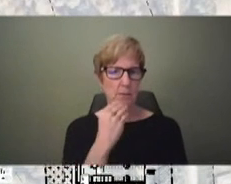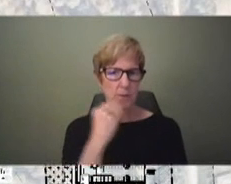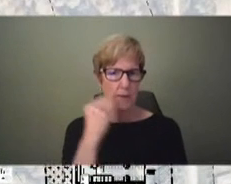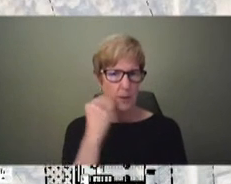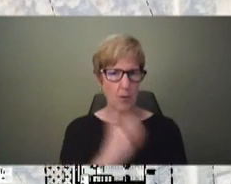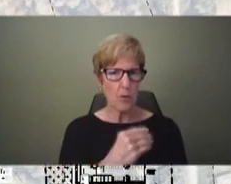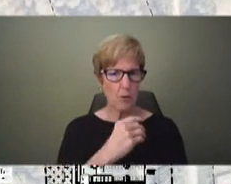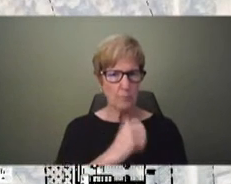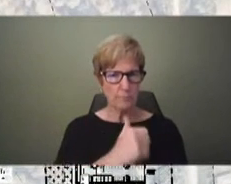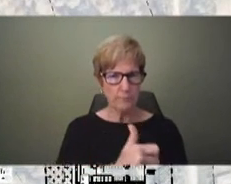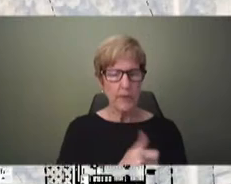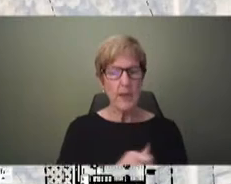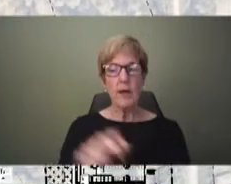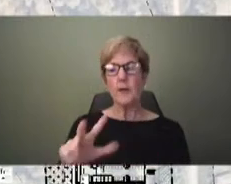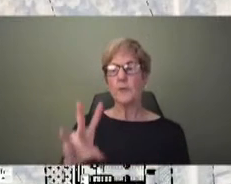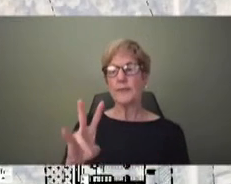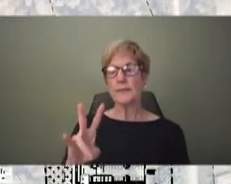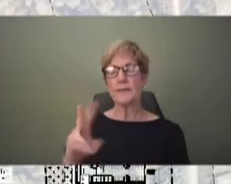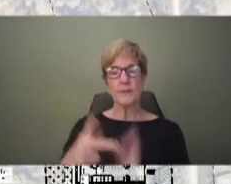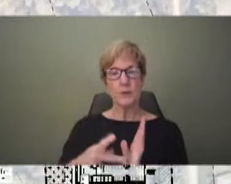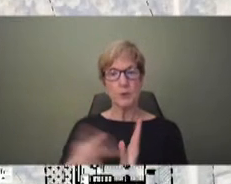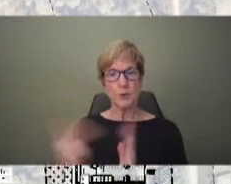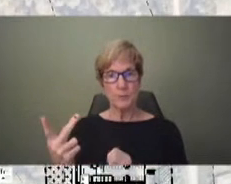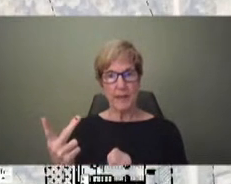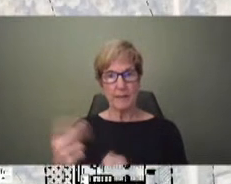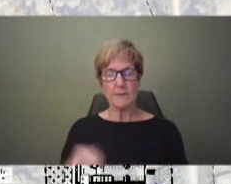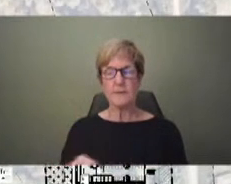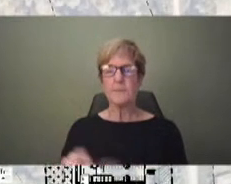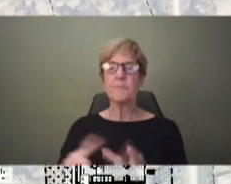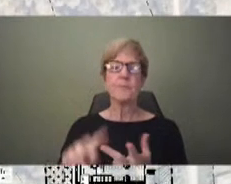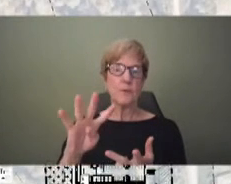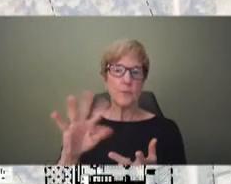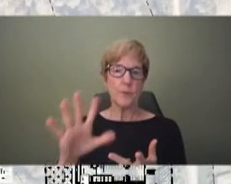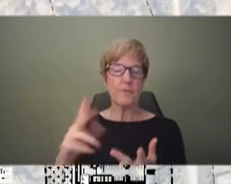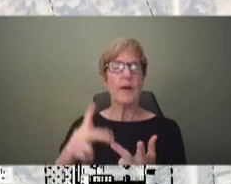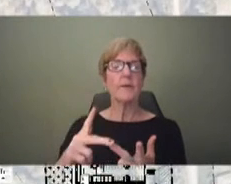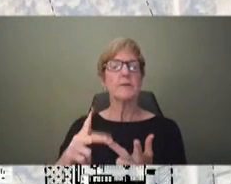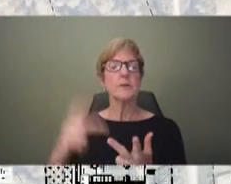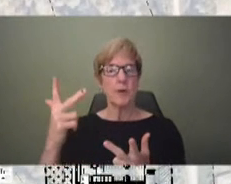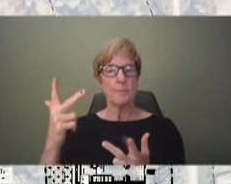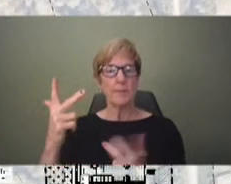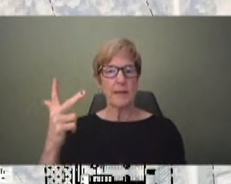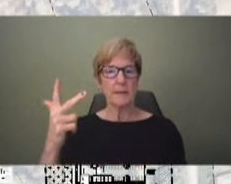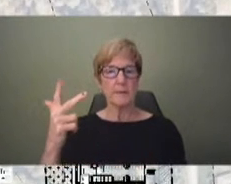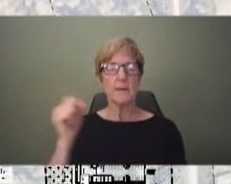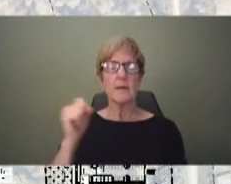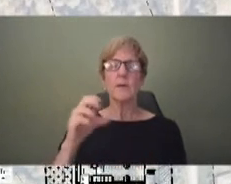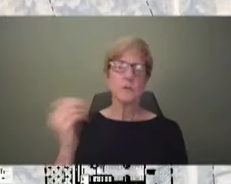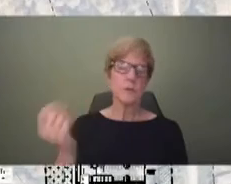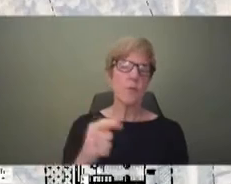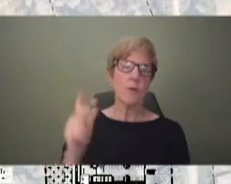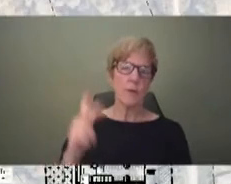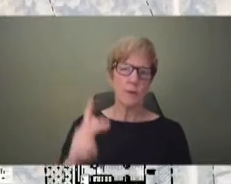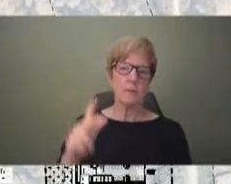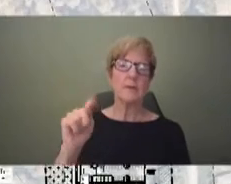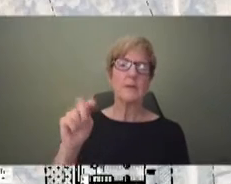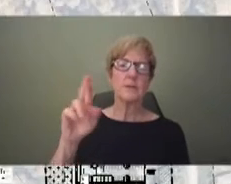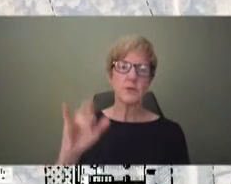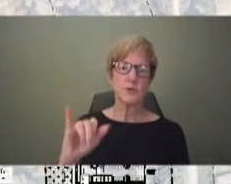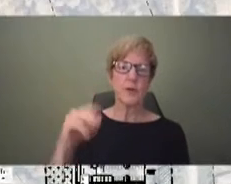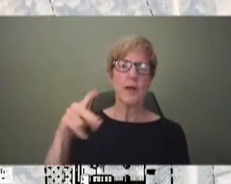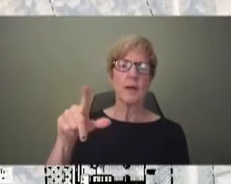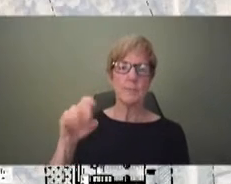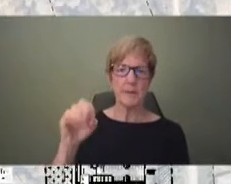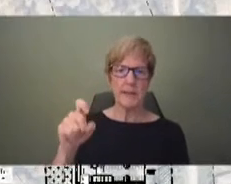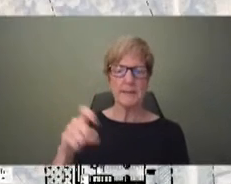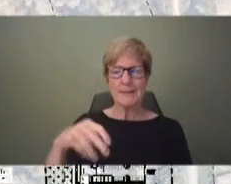37% duplexes and then 45% triplexes and all of course all the triplexes uh to the interior of the site